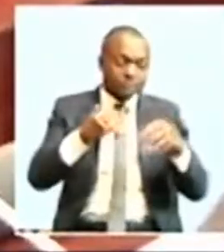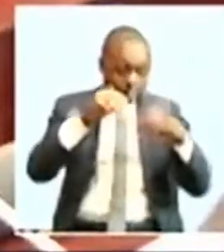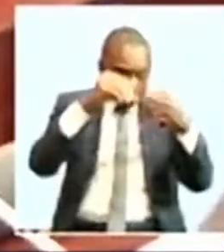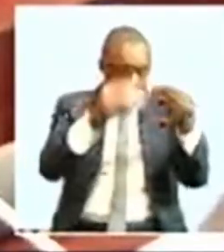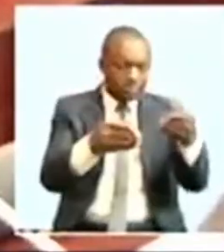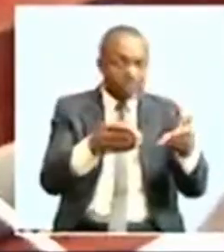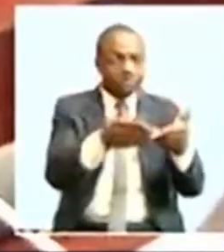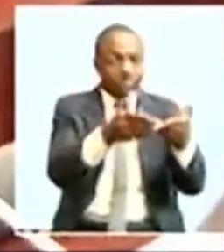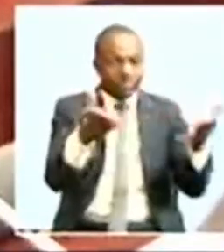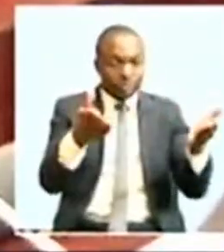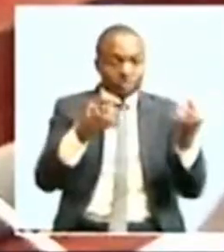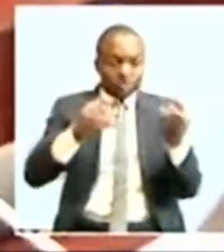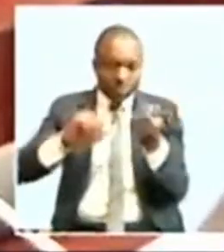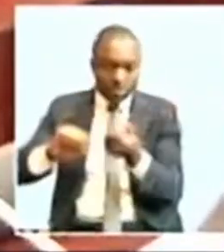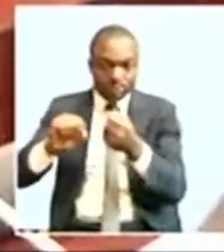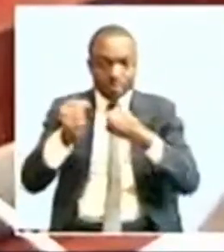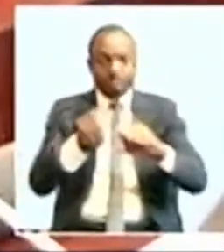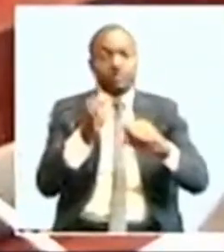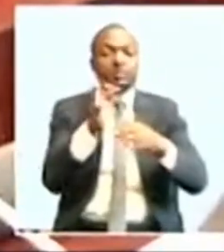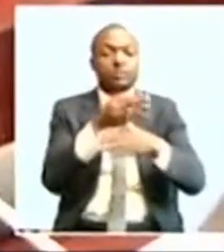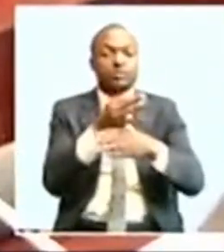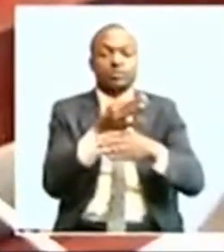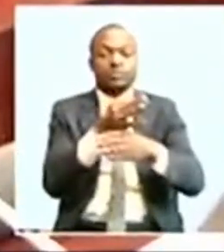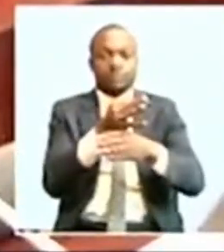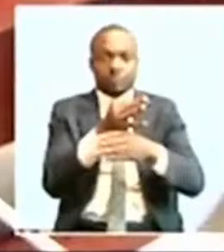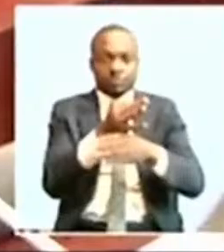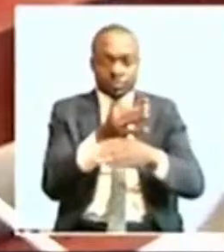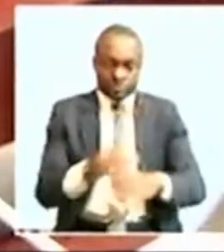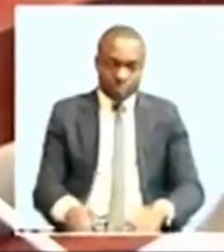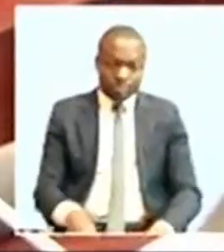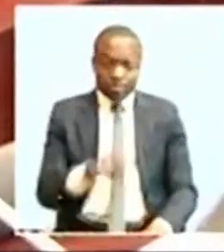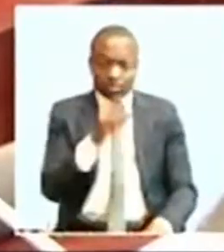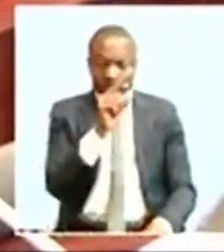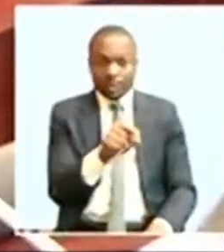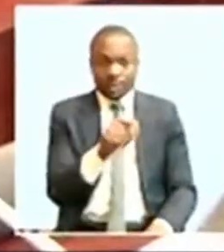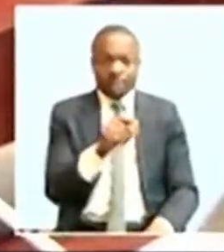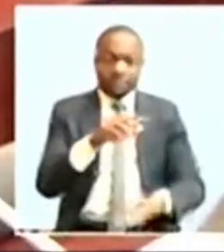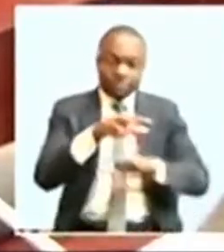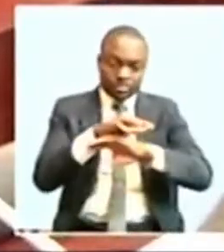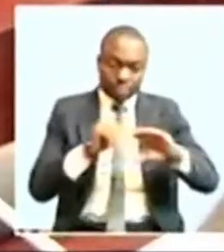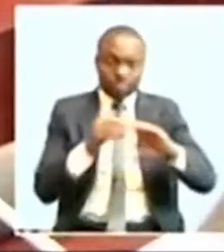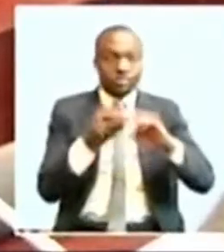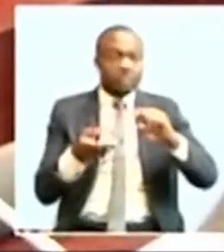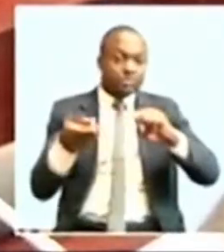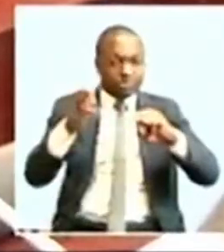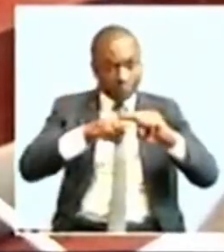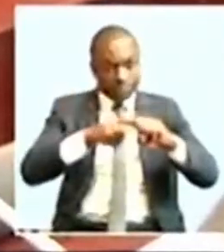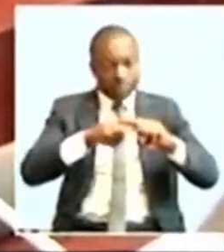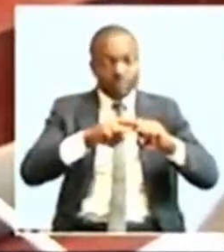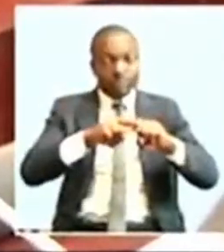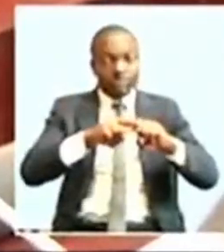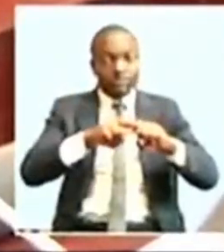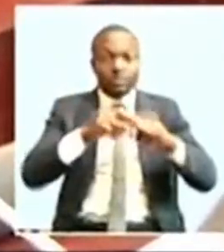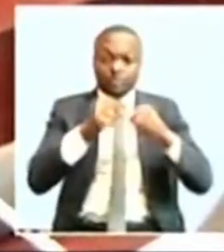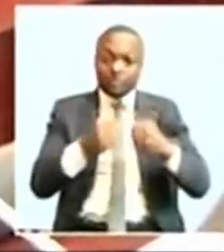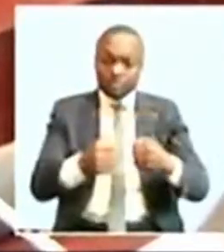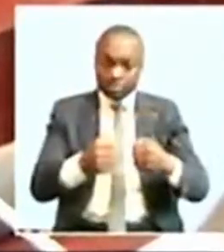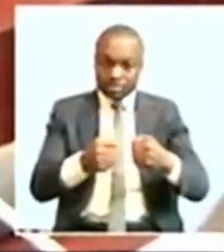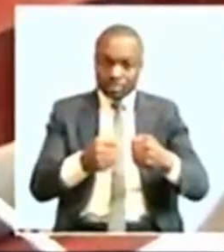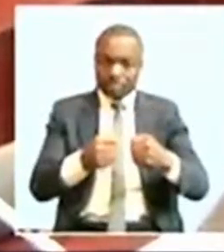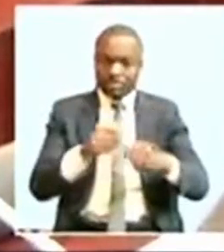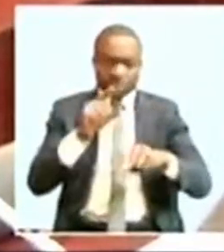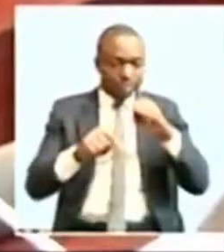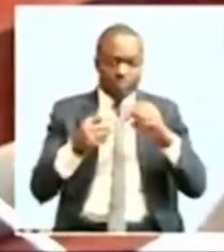ensure that we protect our fisheries as well. So that will call for increased surveillance, and maybe we might not have